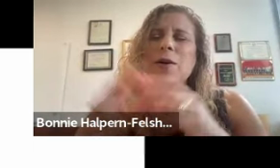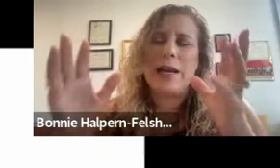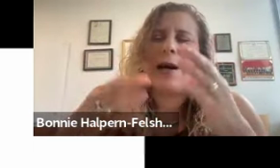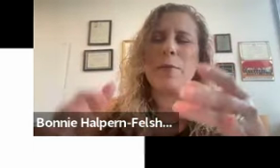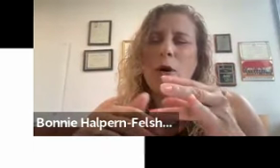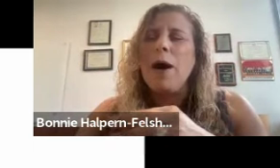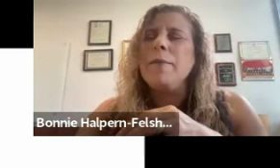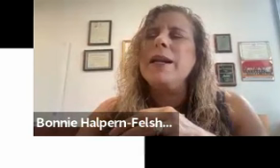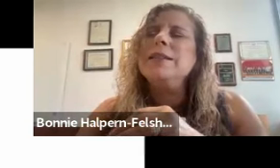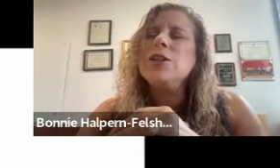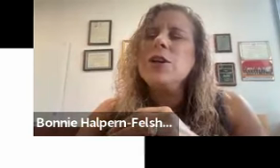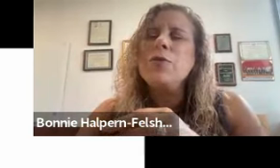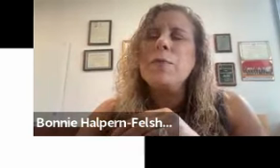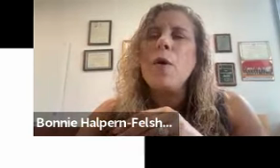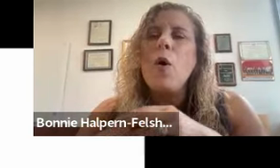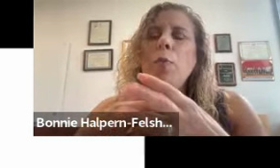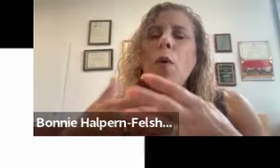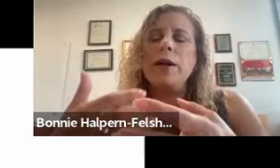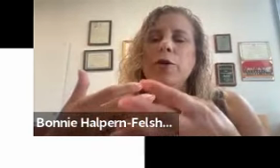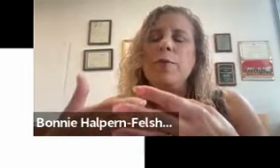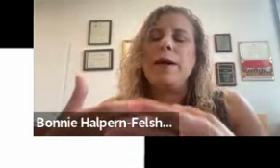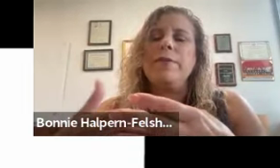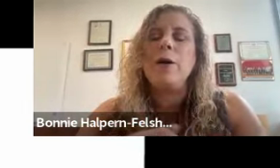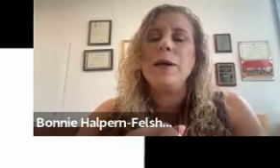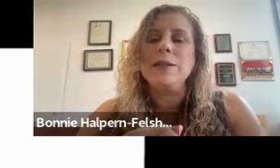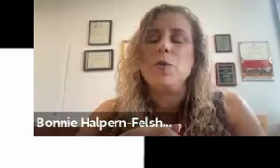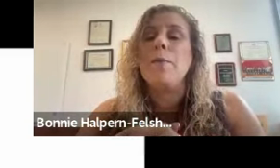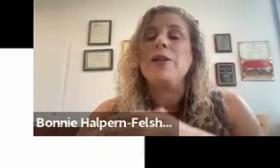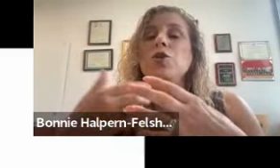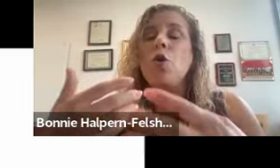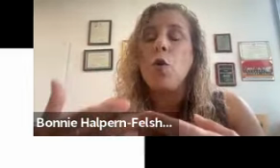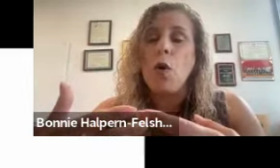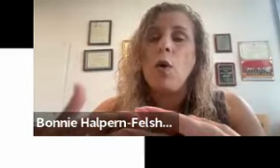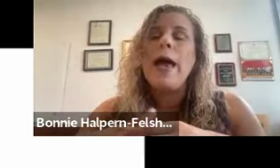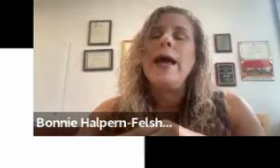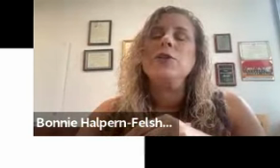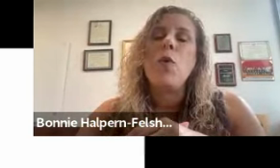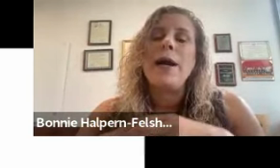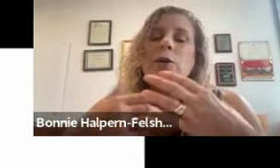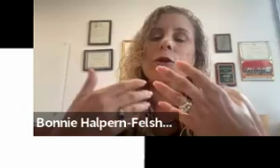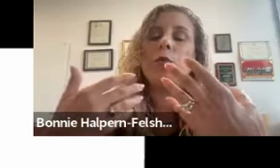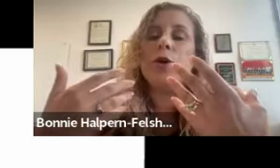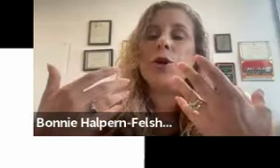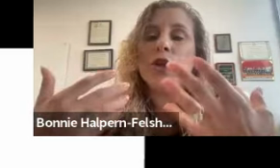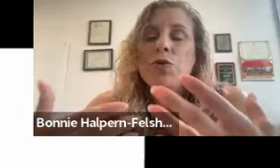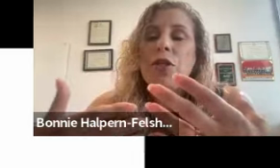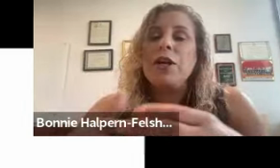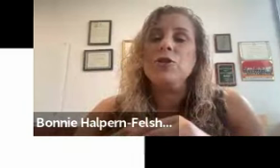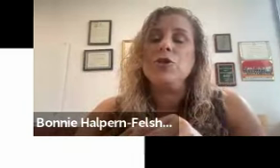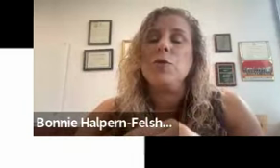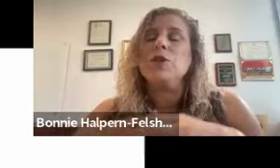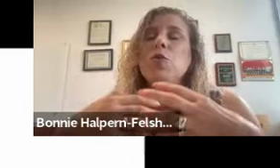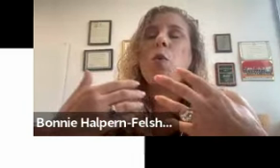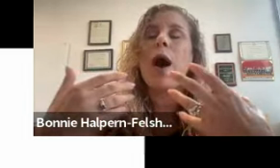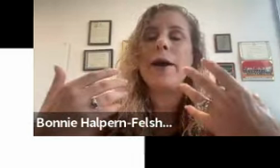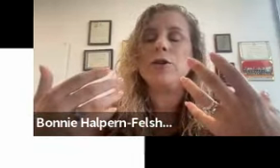and then said, okay, tell me more, Mom. And I said, the whole point of your brain development is what makes you cool. It's why you can do the things